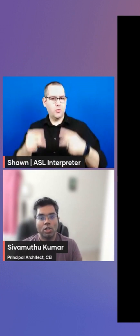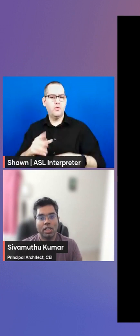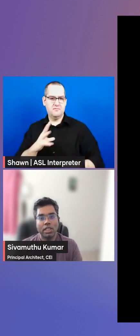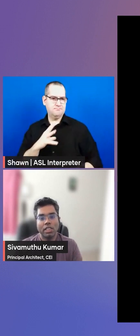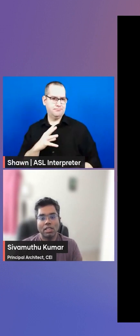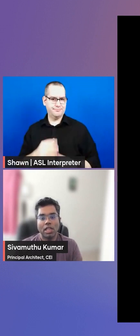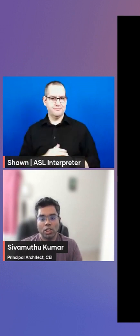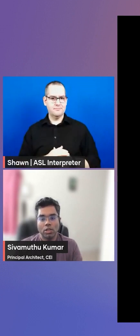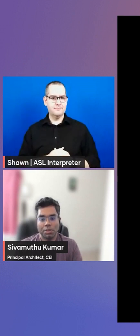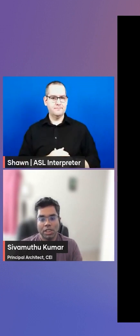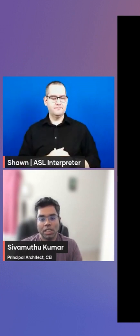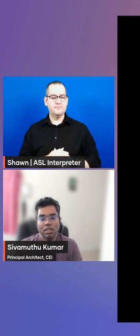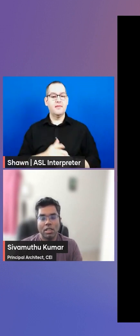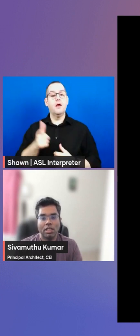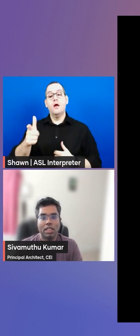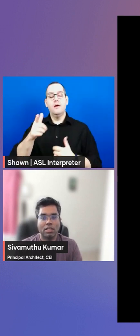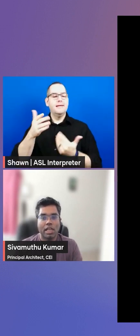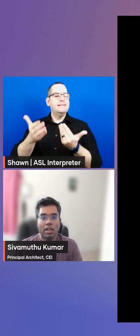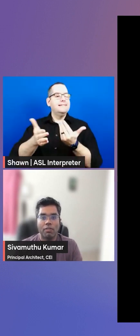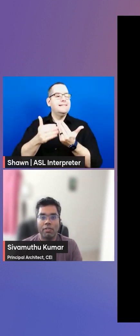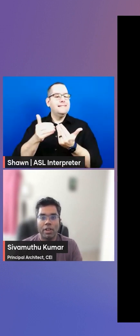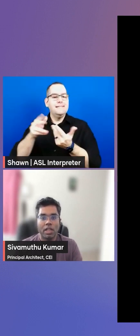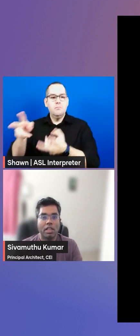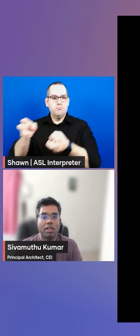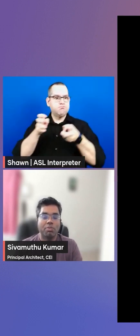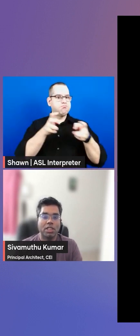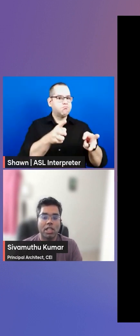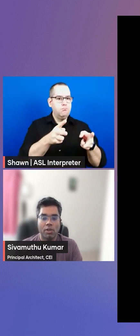And the modularity and the reusability, that's like